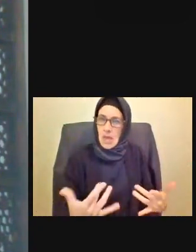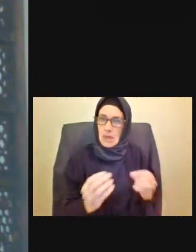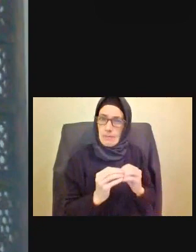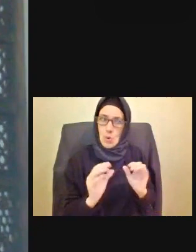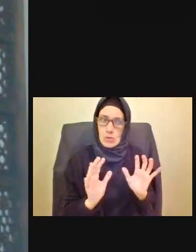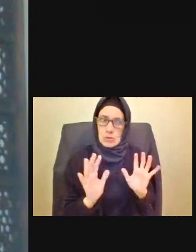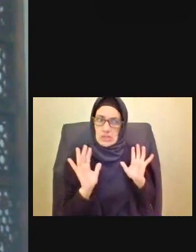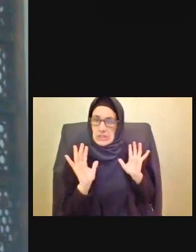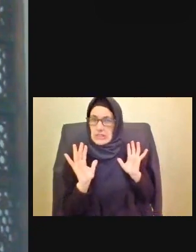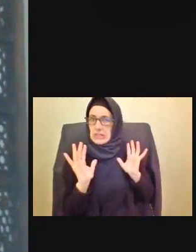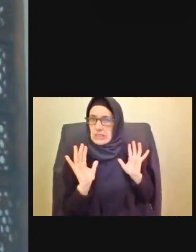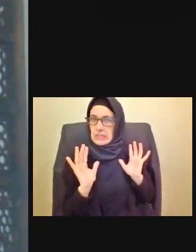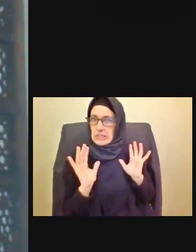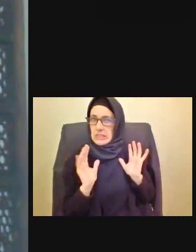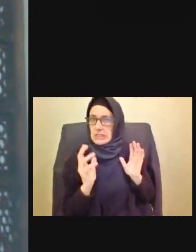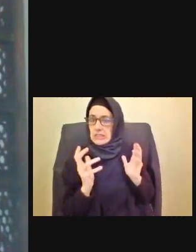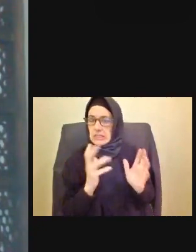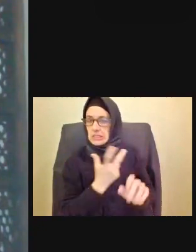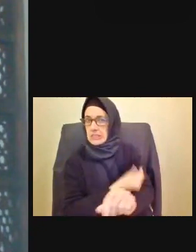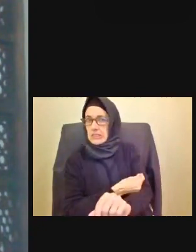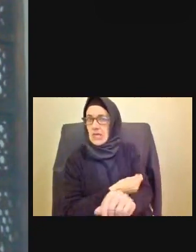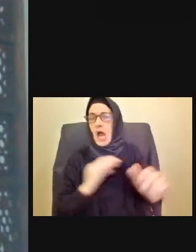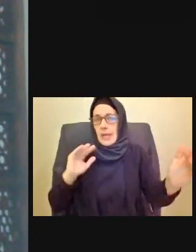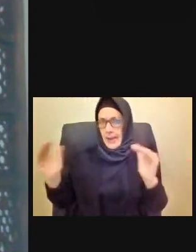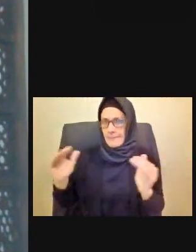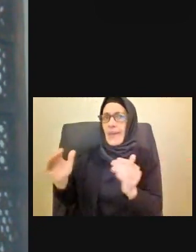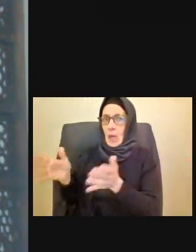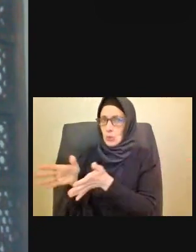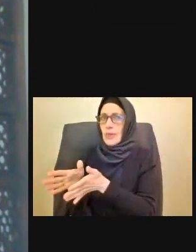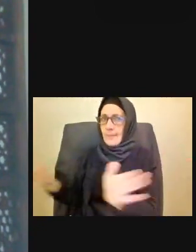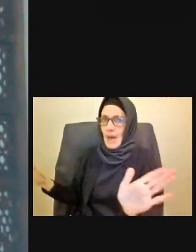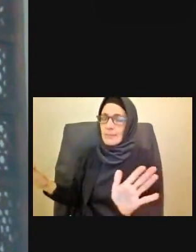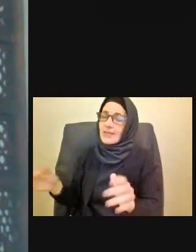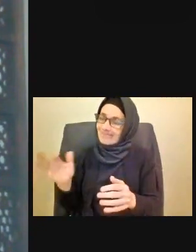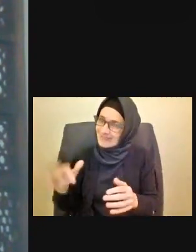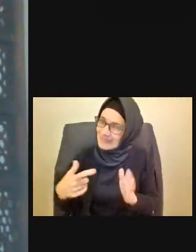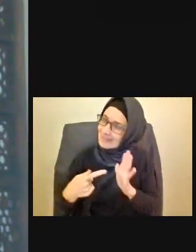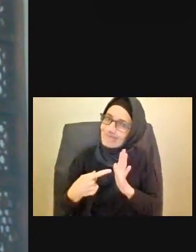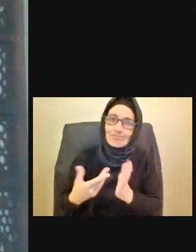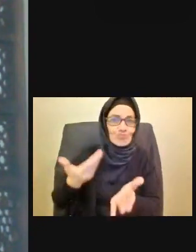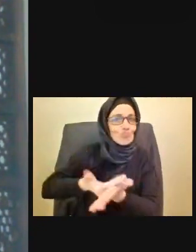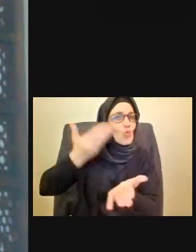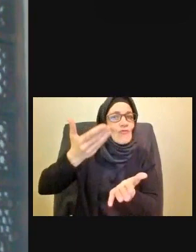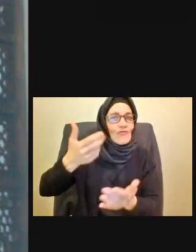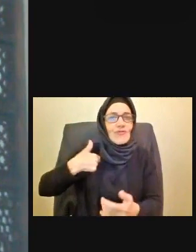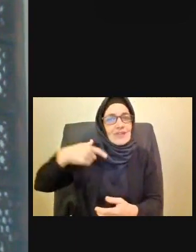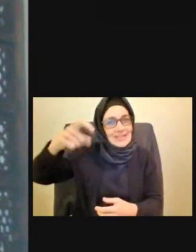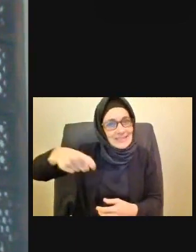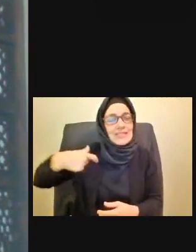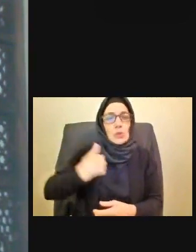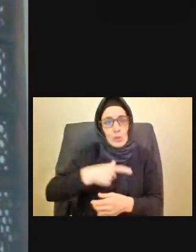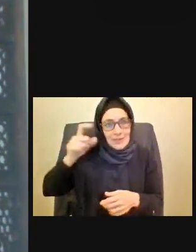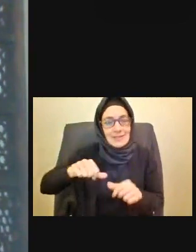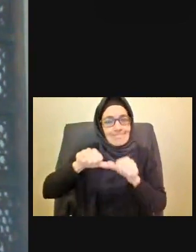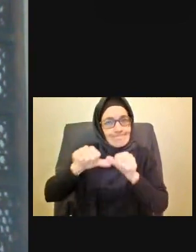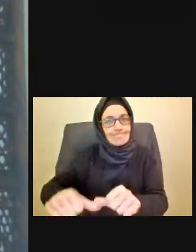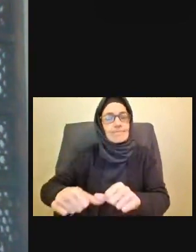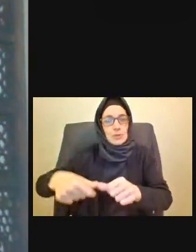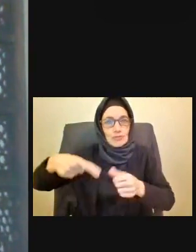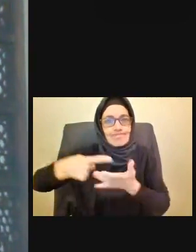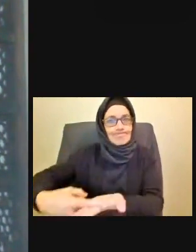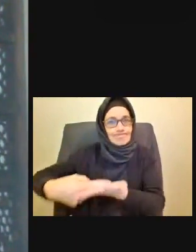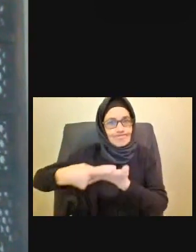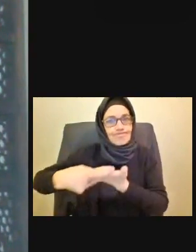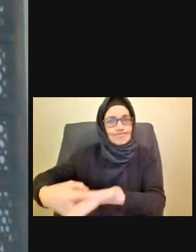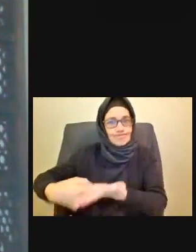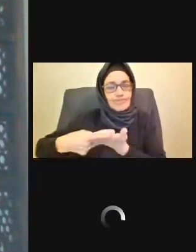public, which speaks to the need for us to once again continue to have these conversations. Before